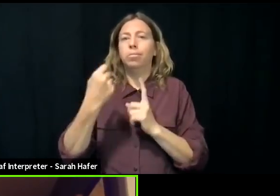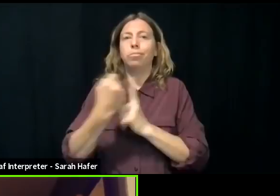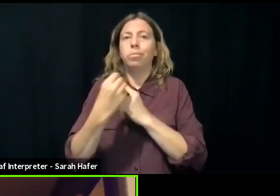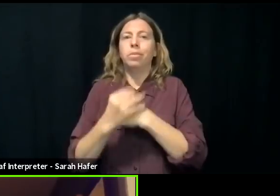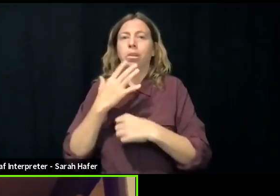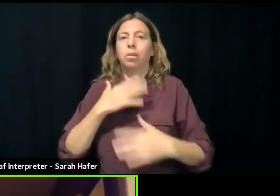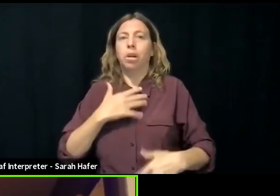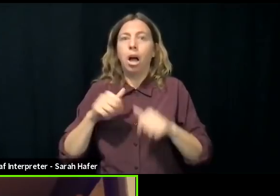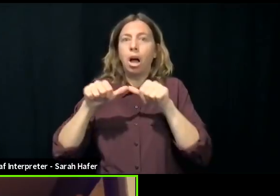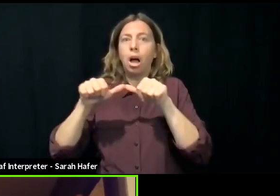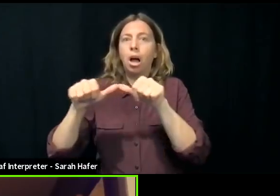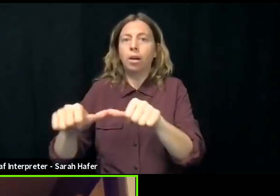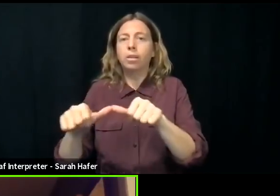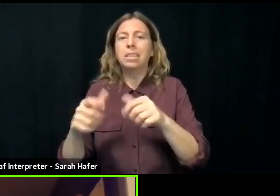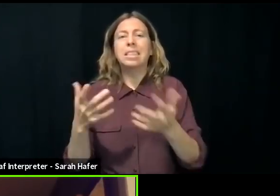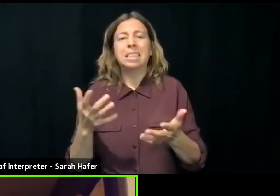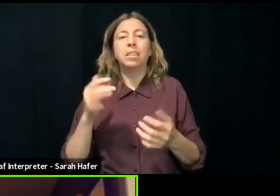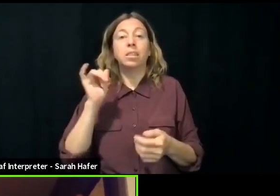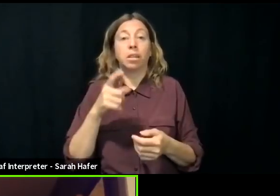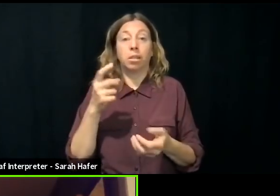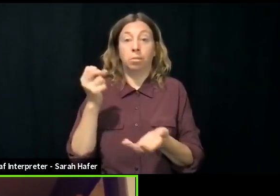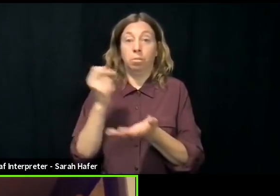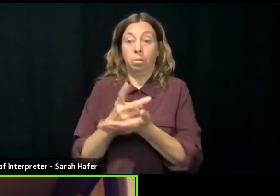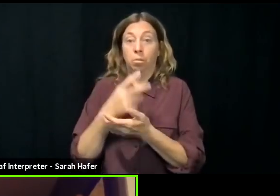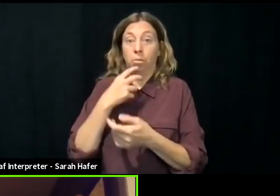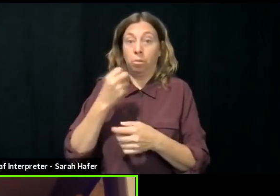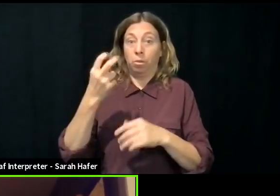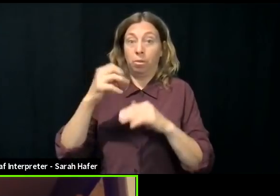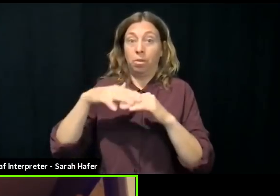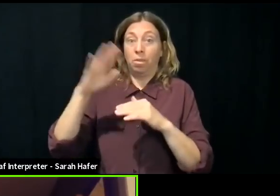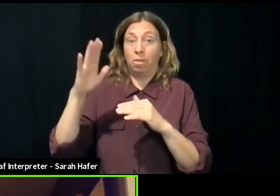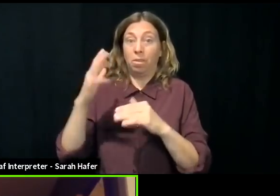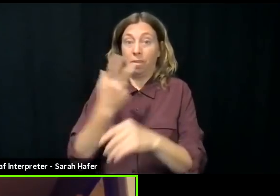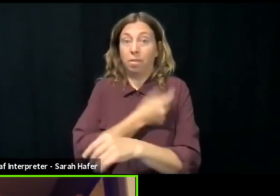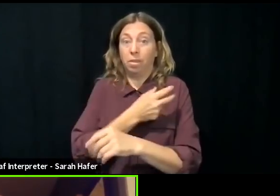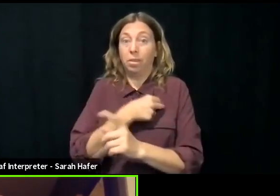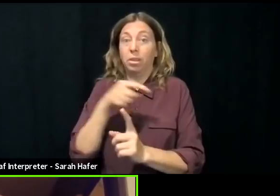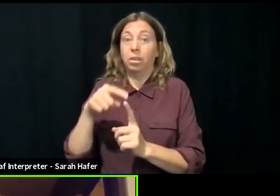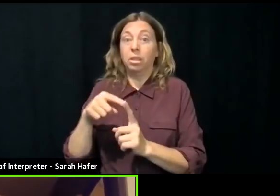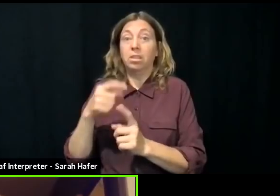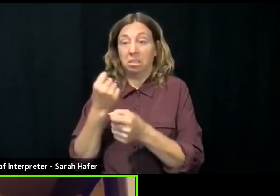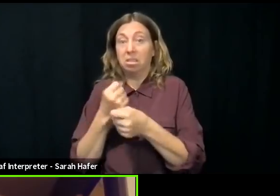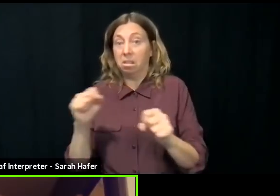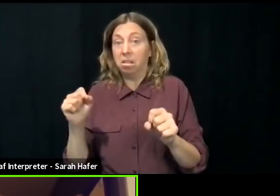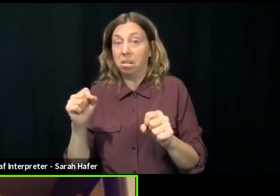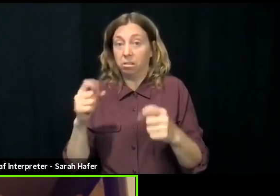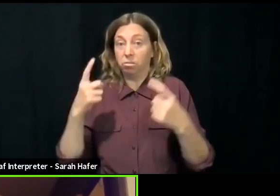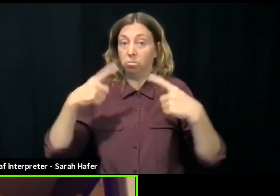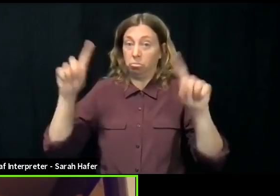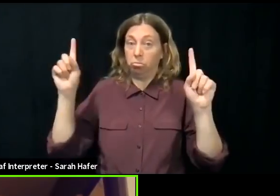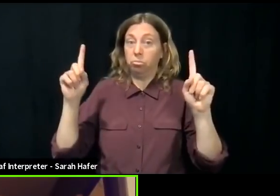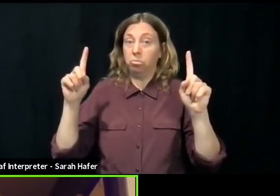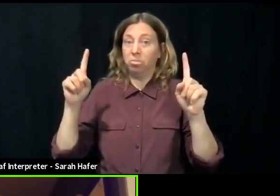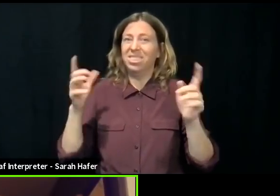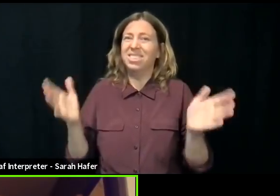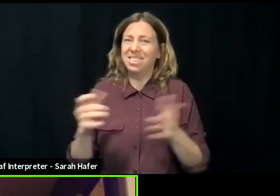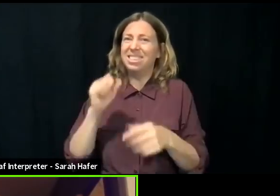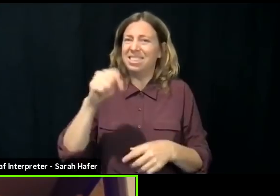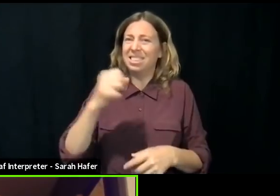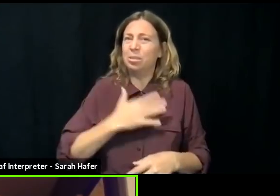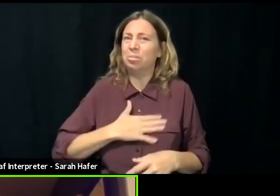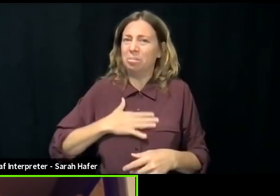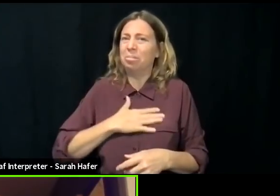those 12 and up. It is safe and it is effective. And so I would encourage parents of children in that age